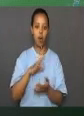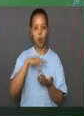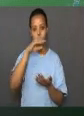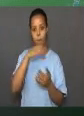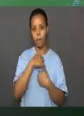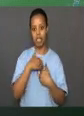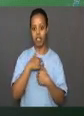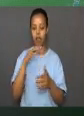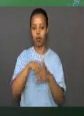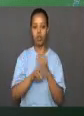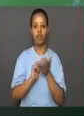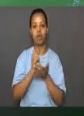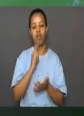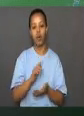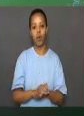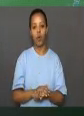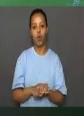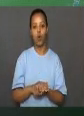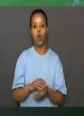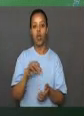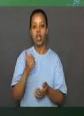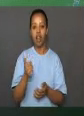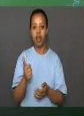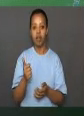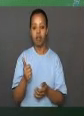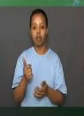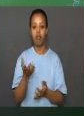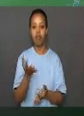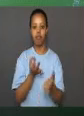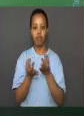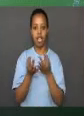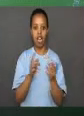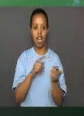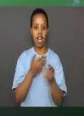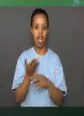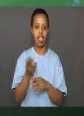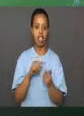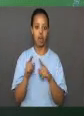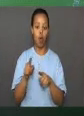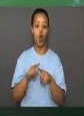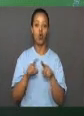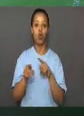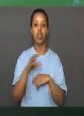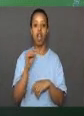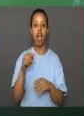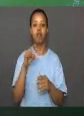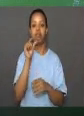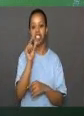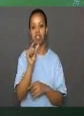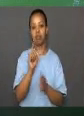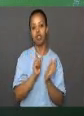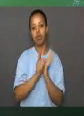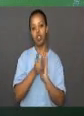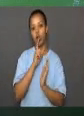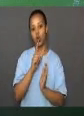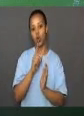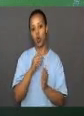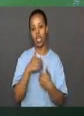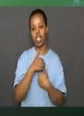animals. We will describe the patterns and look at a few examples of